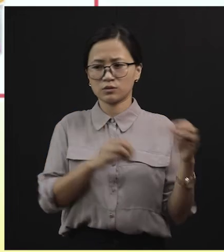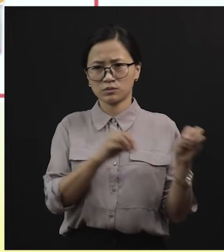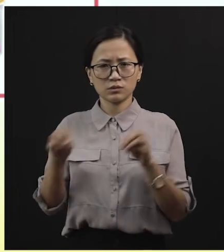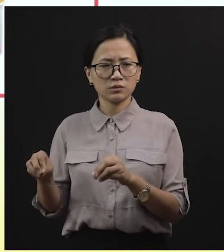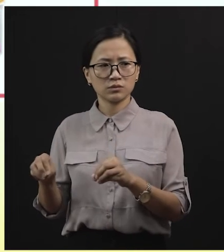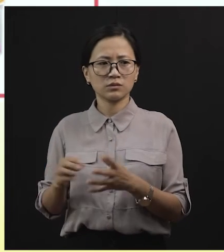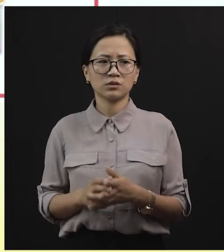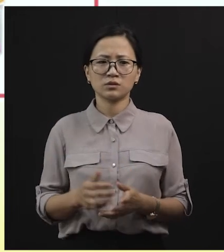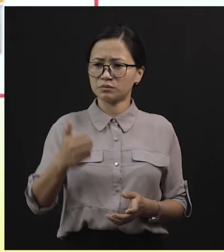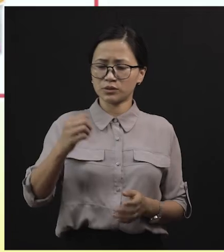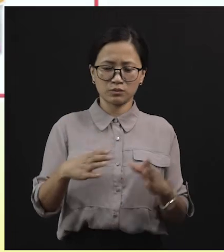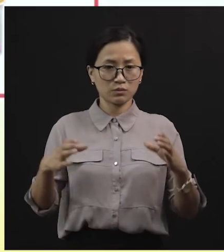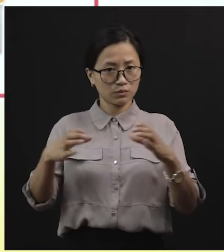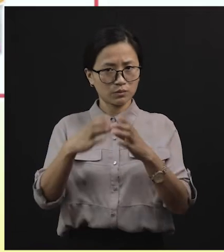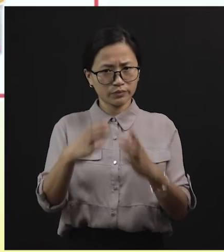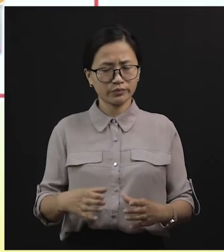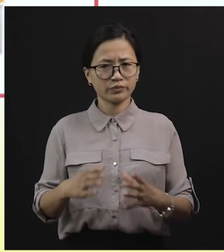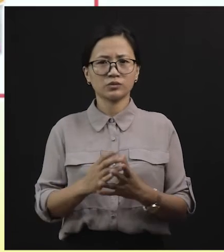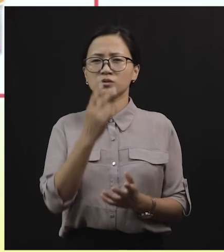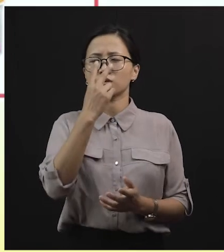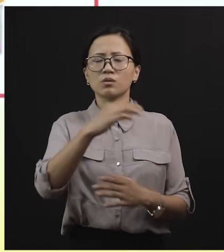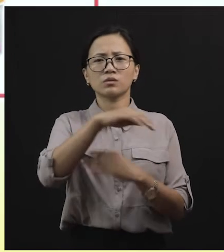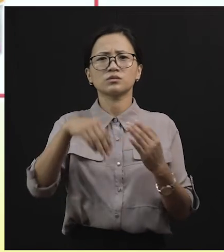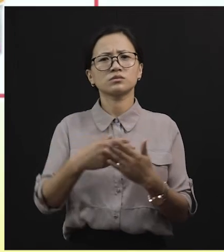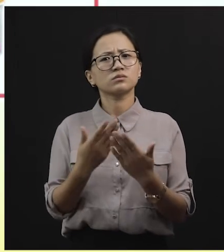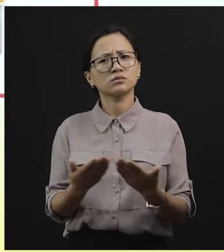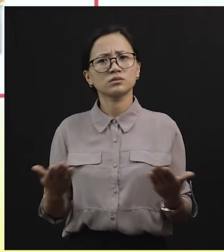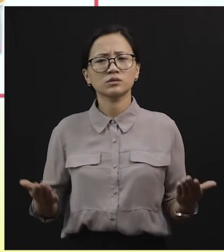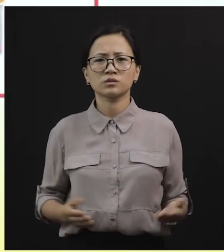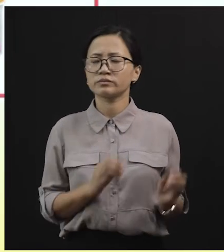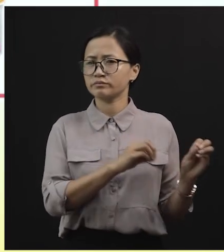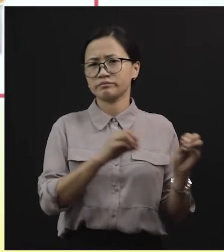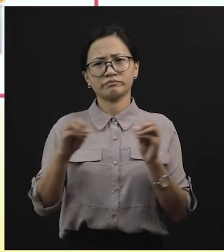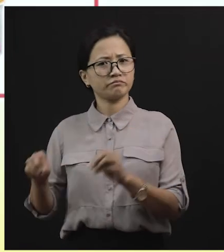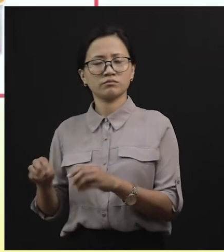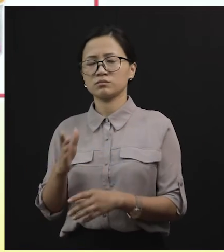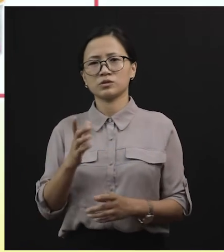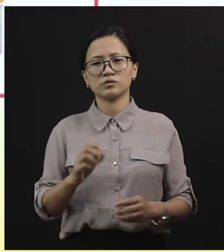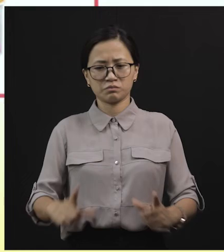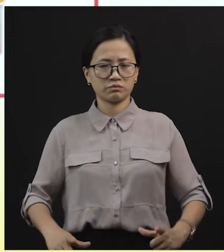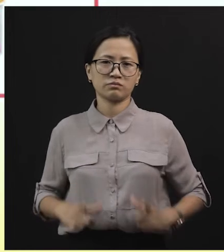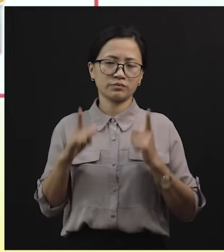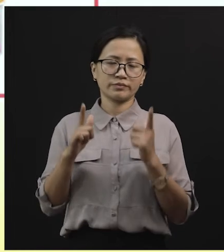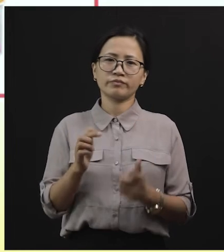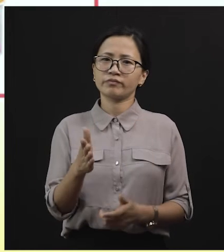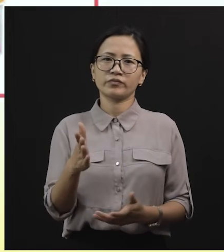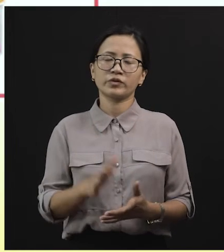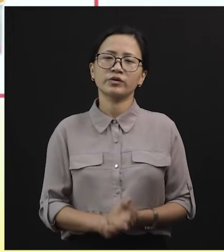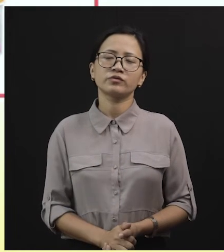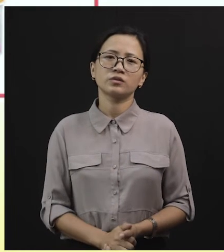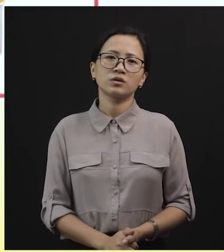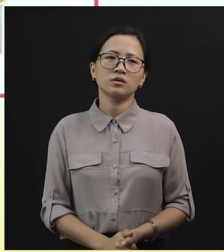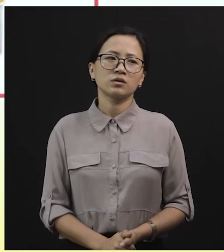pen holder? You can all see these things, right? But they do not have life. These things do not